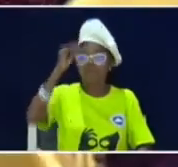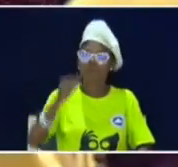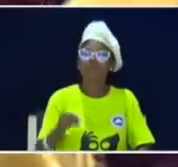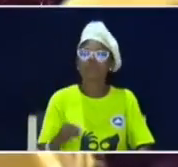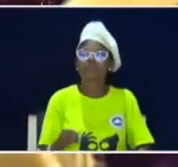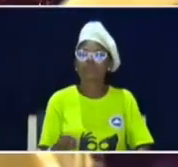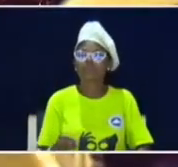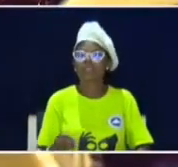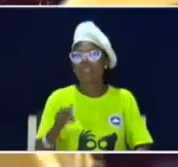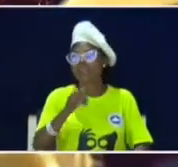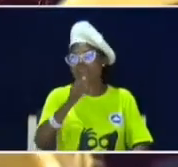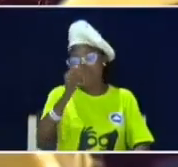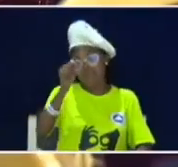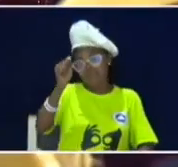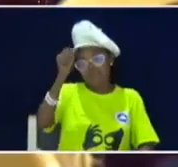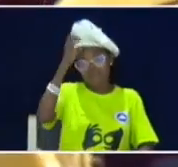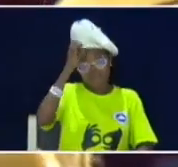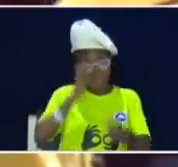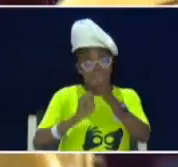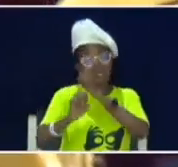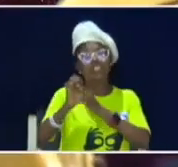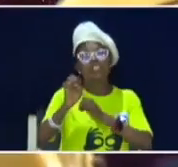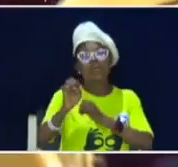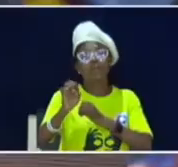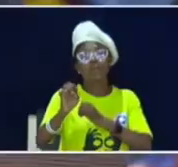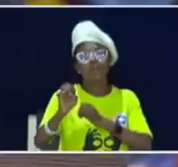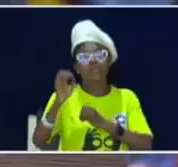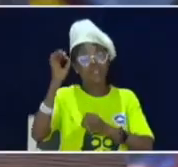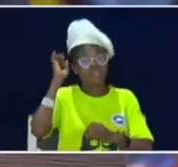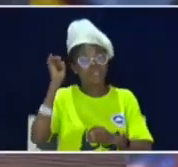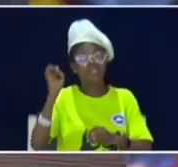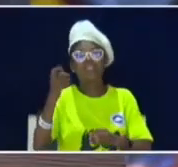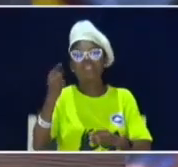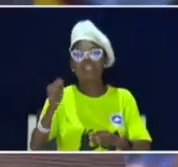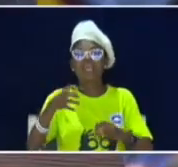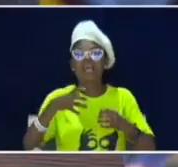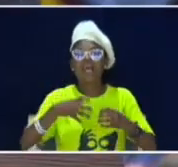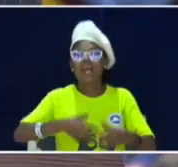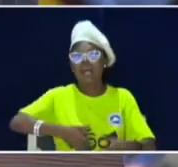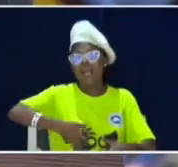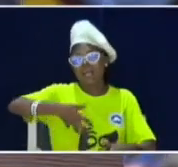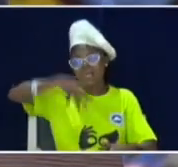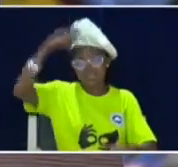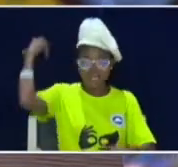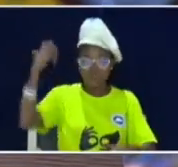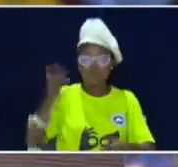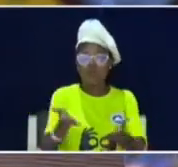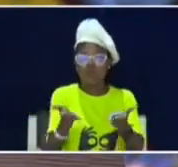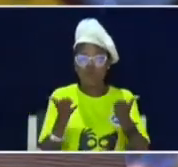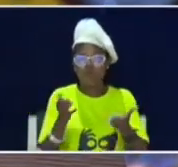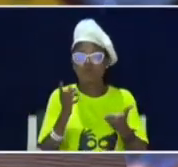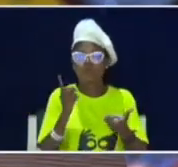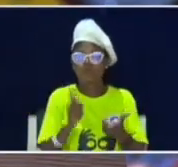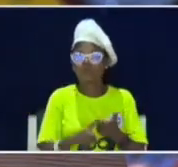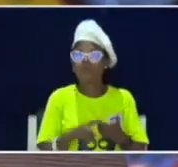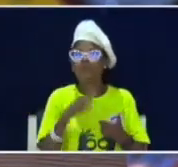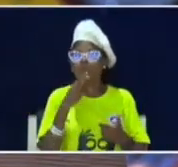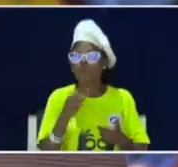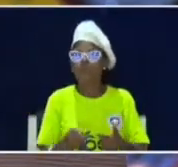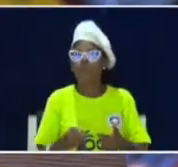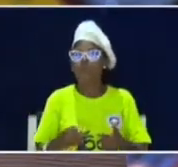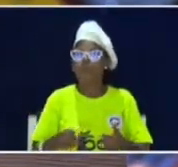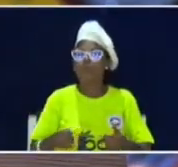told us about Elijah. The king wanted to devour him. Little did he know that he has mounted on the eagle's